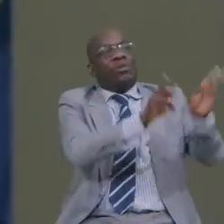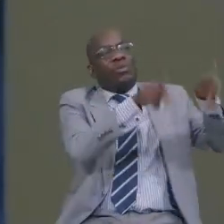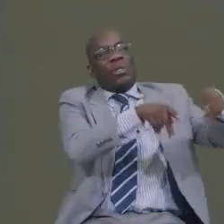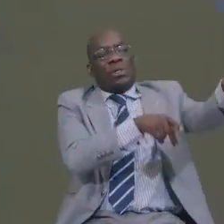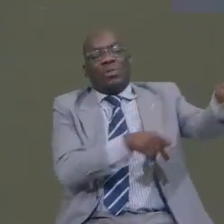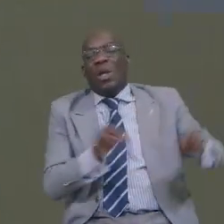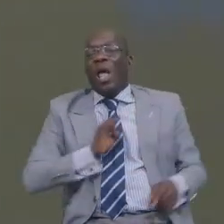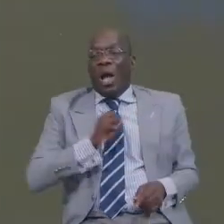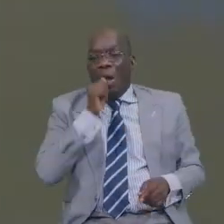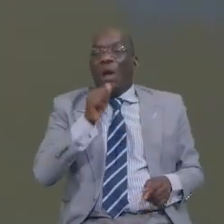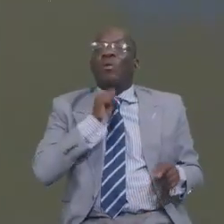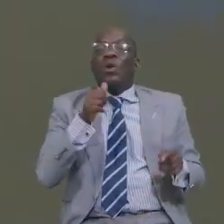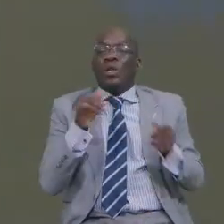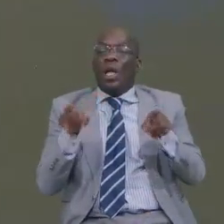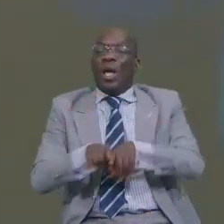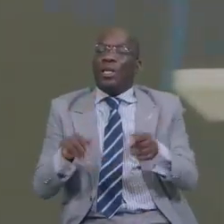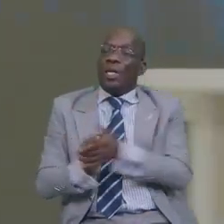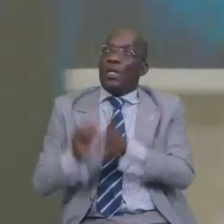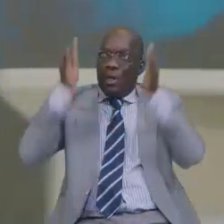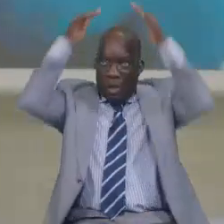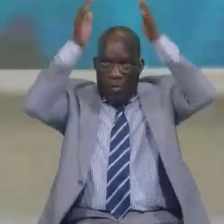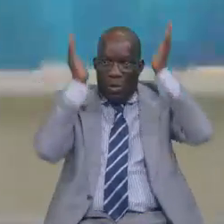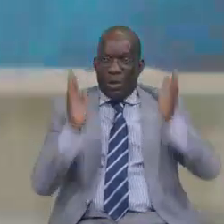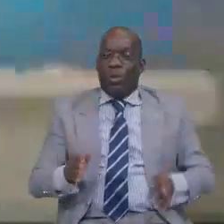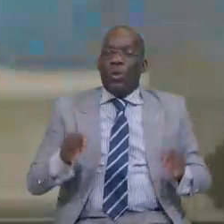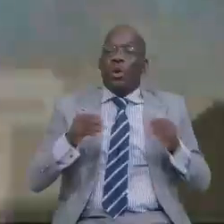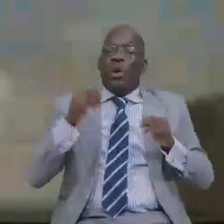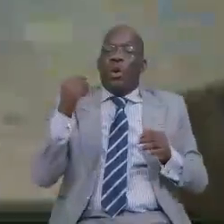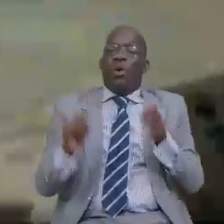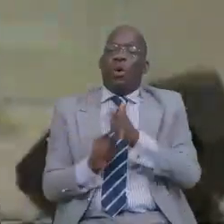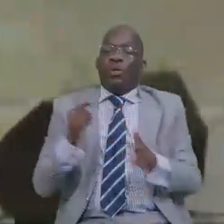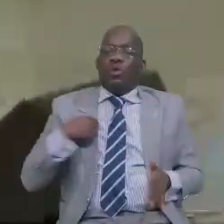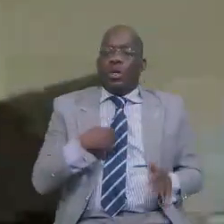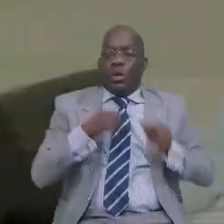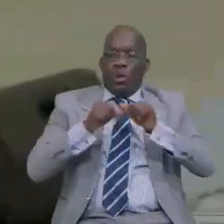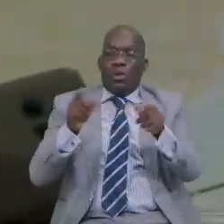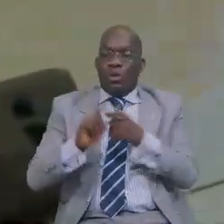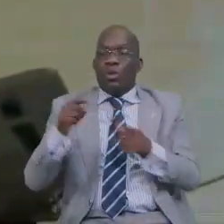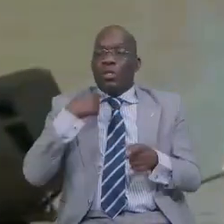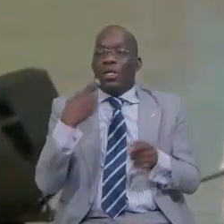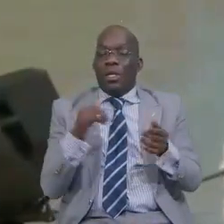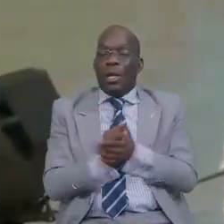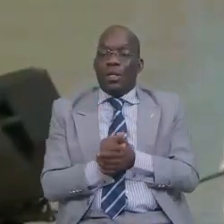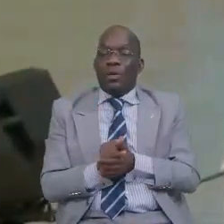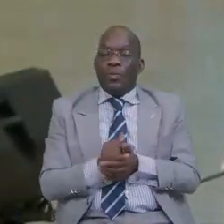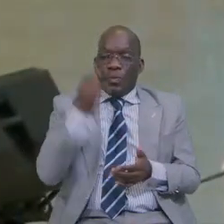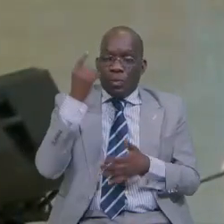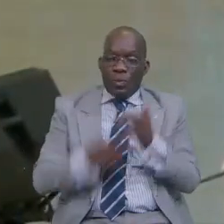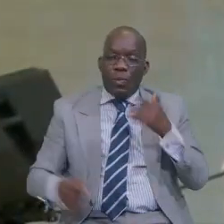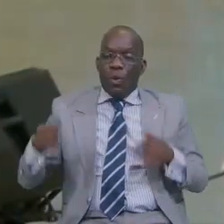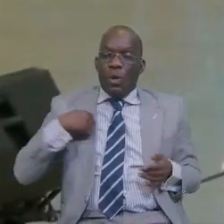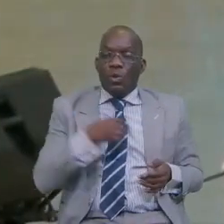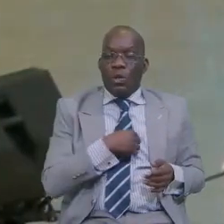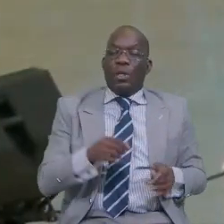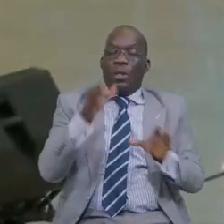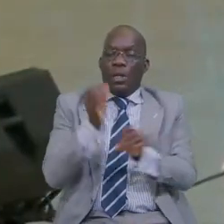not like Bishop so-and-so. Once we continue to say that, What we got is what we'll continue